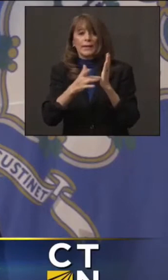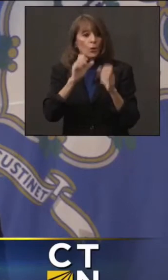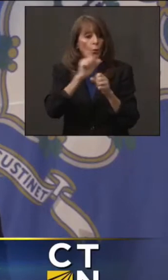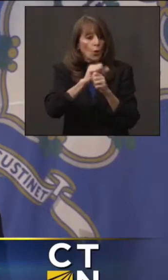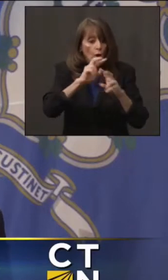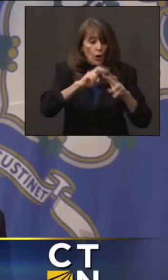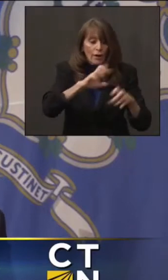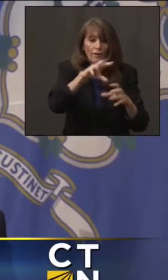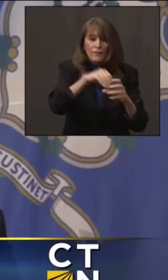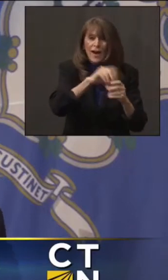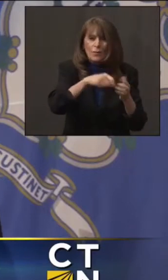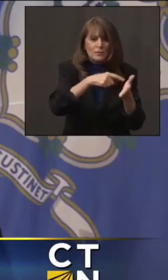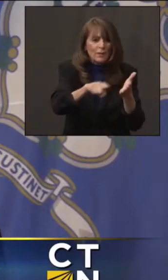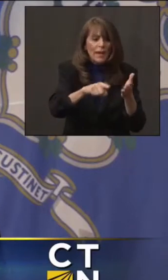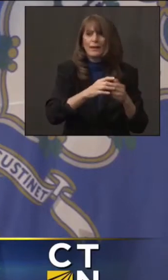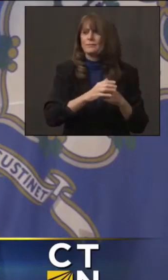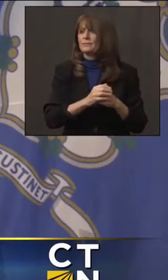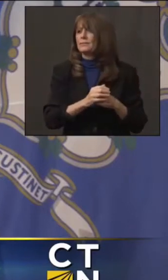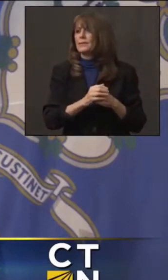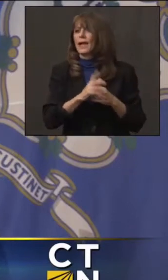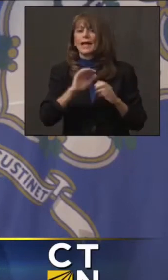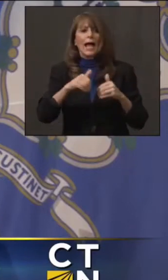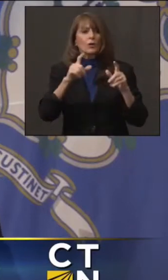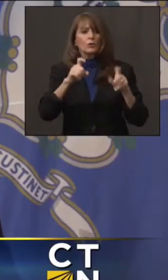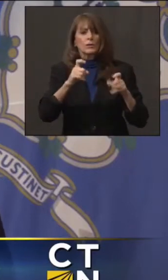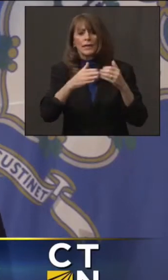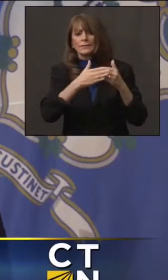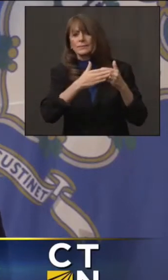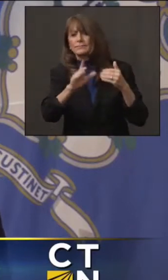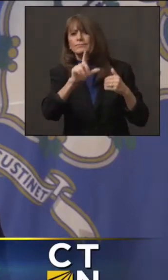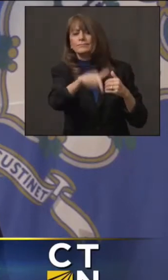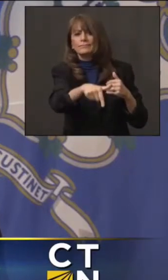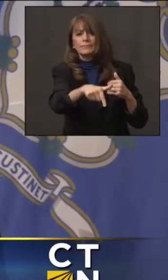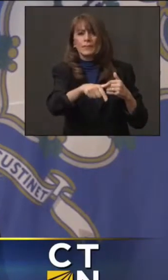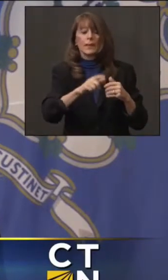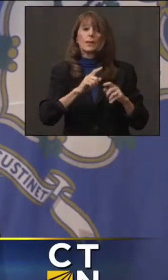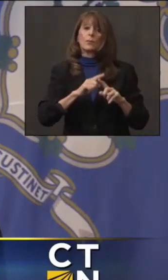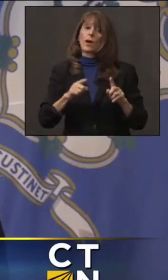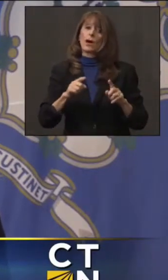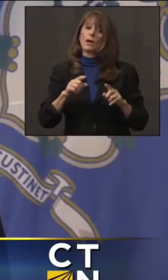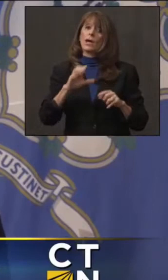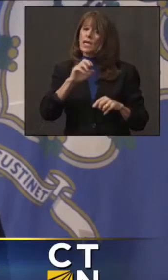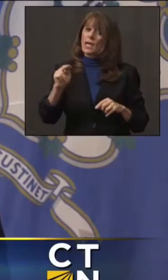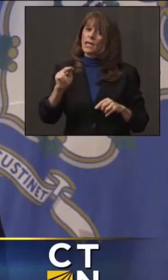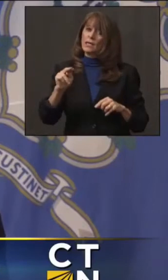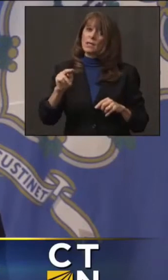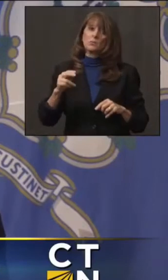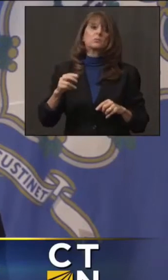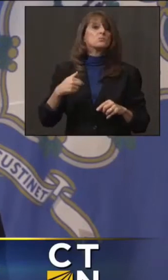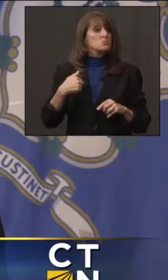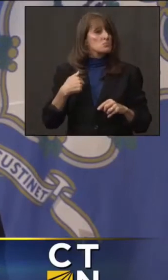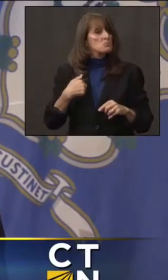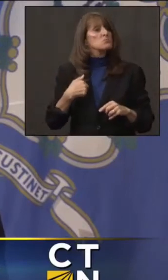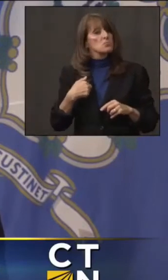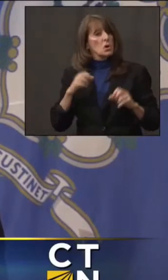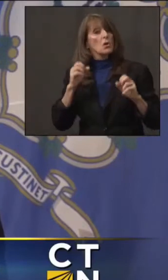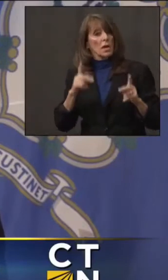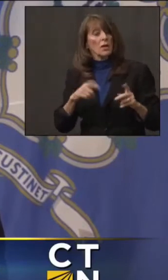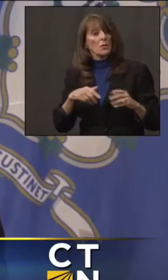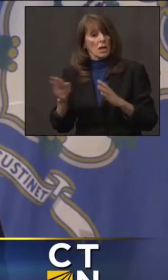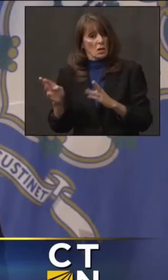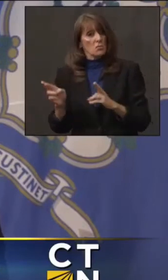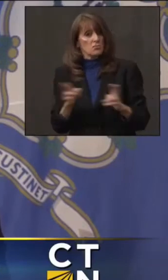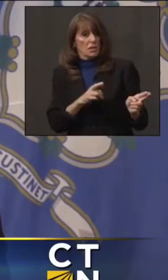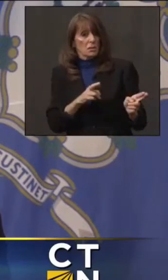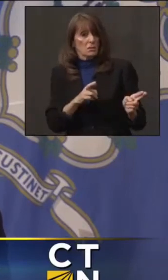done, not to mention testing going forward. Fortunately, Connecticut's in a relatively good position compared to some of our